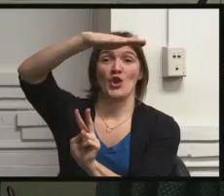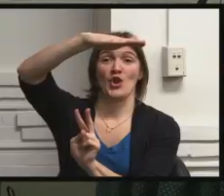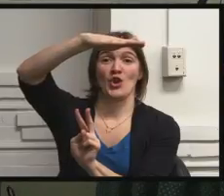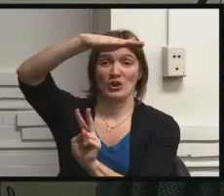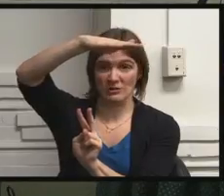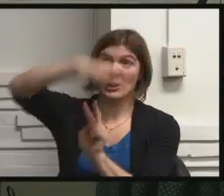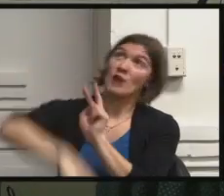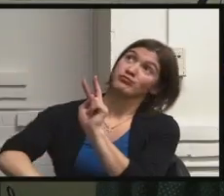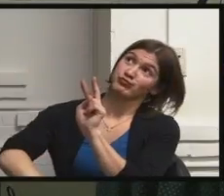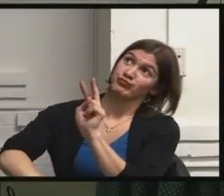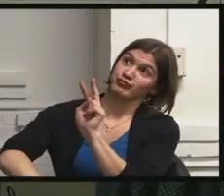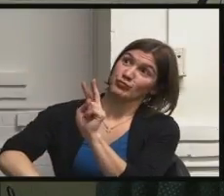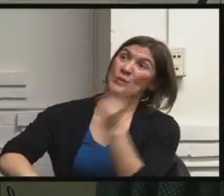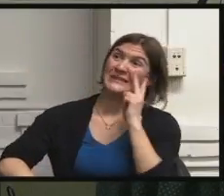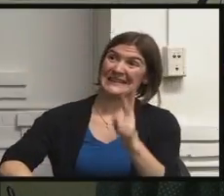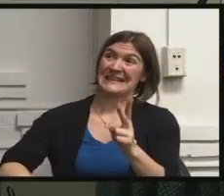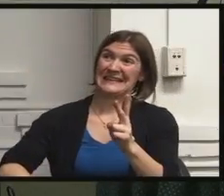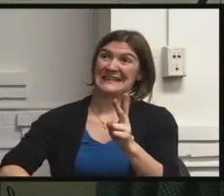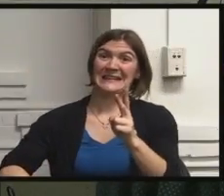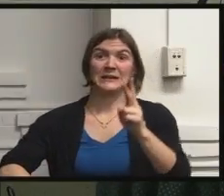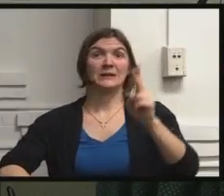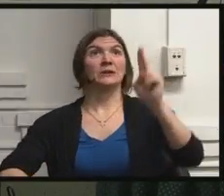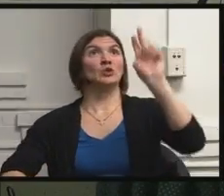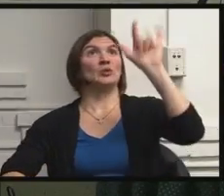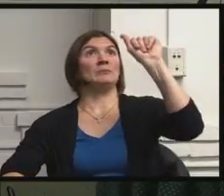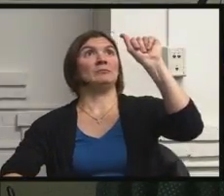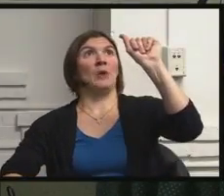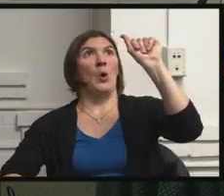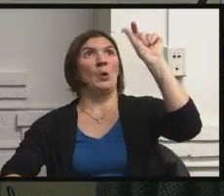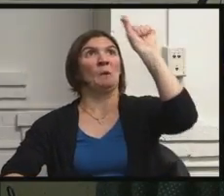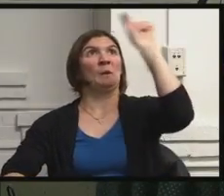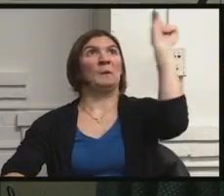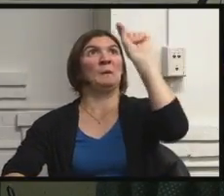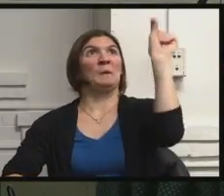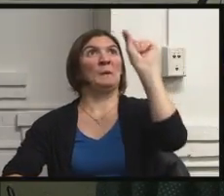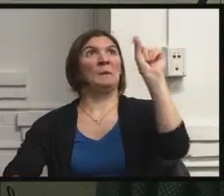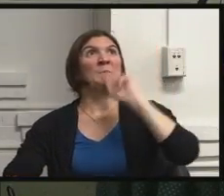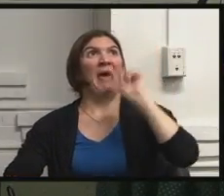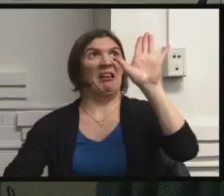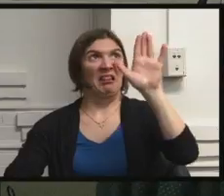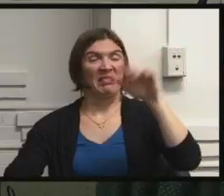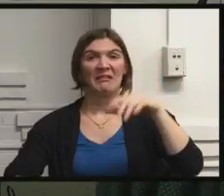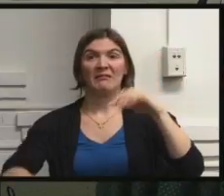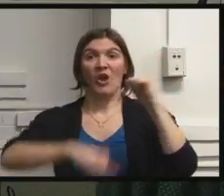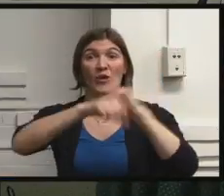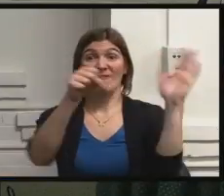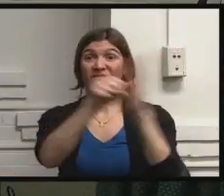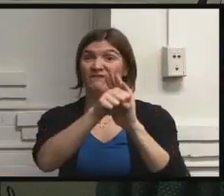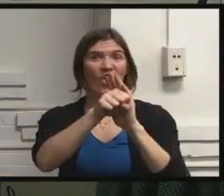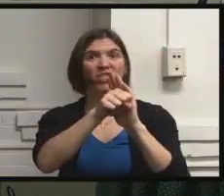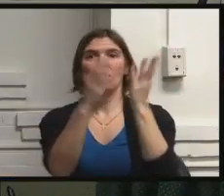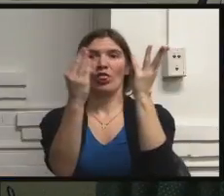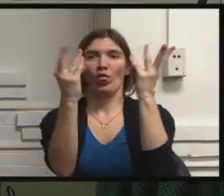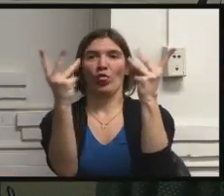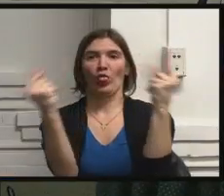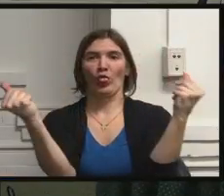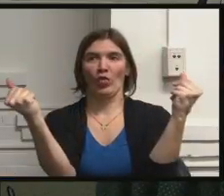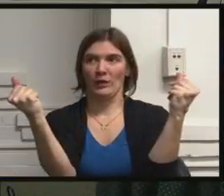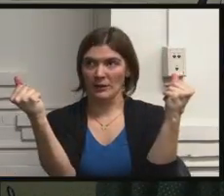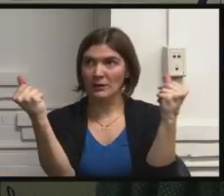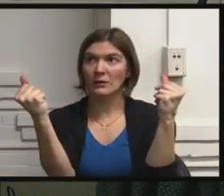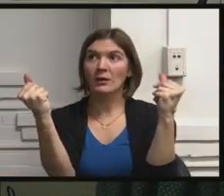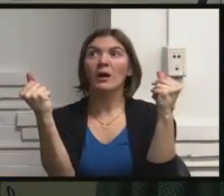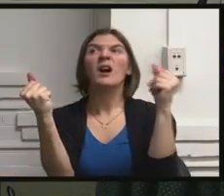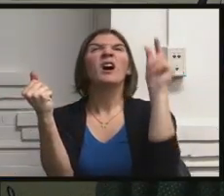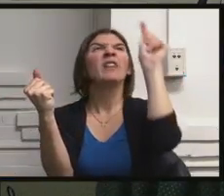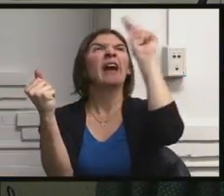deck. We're looking up, and you can see that exposed reinforcing there. Again, you can see that some of the concrete has deteriorated. You can see that